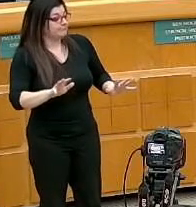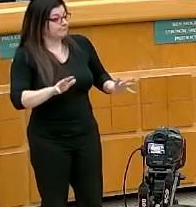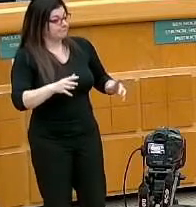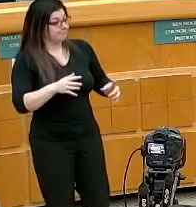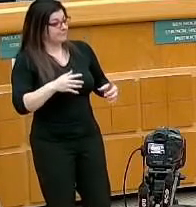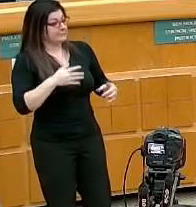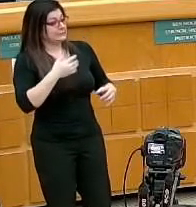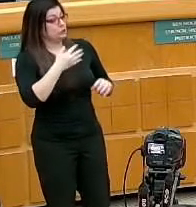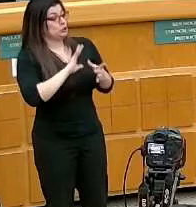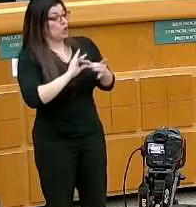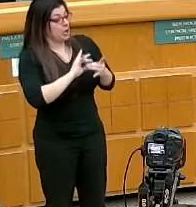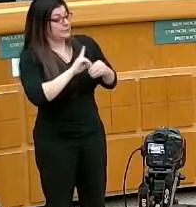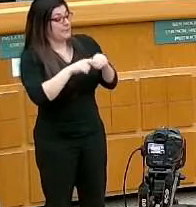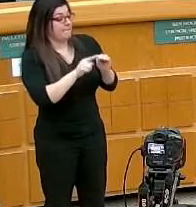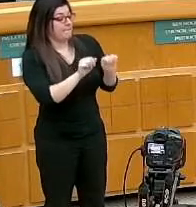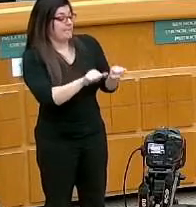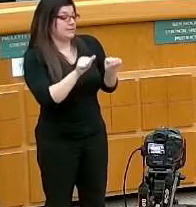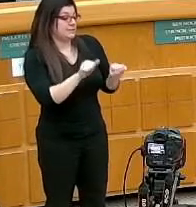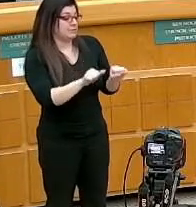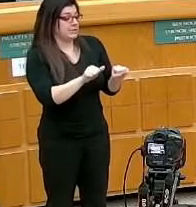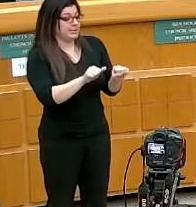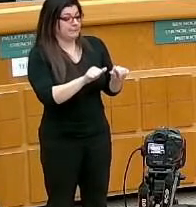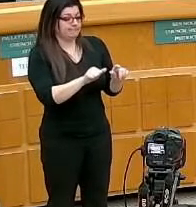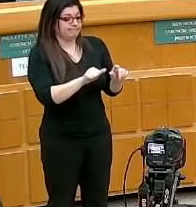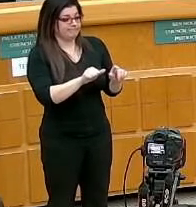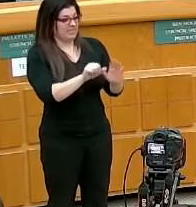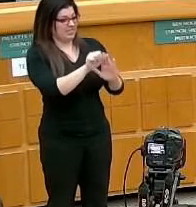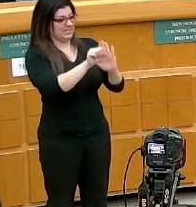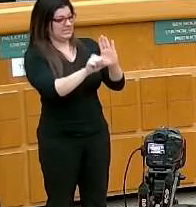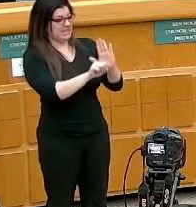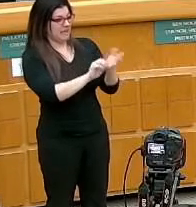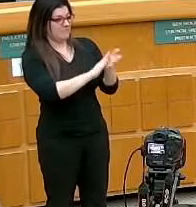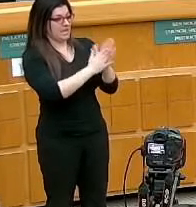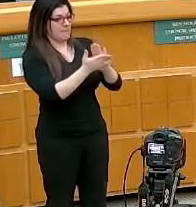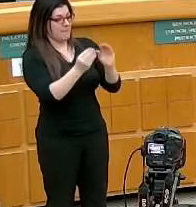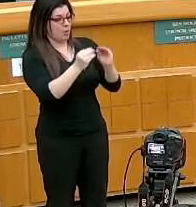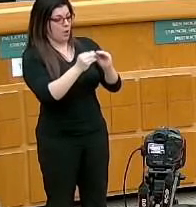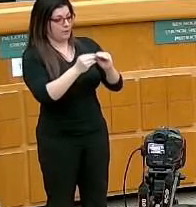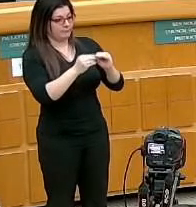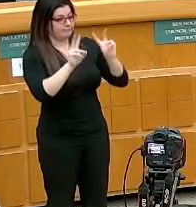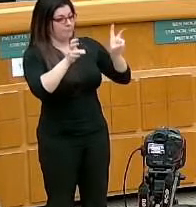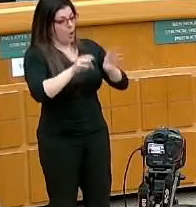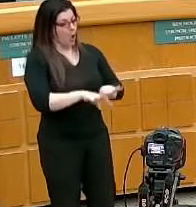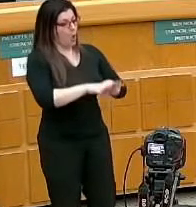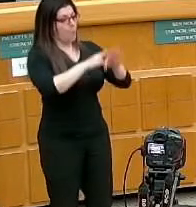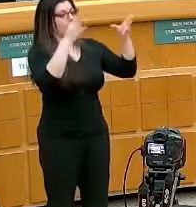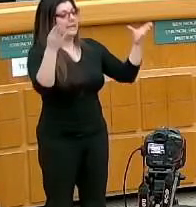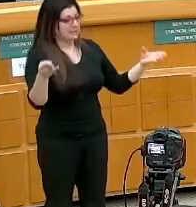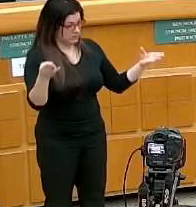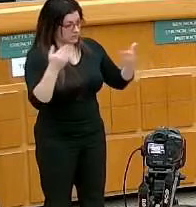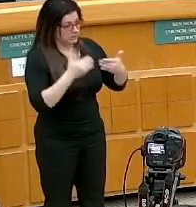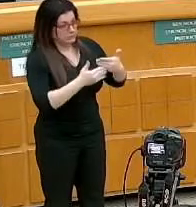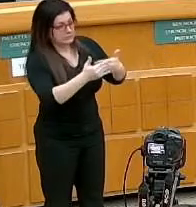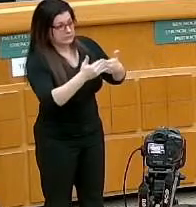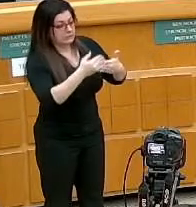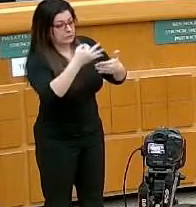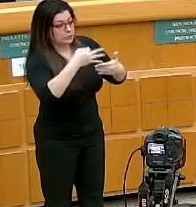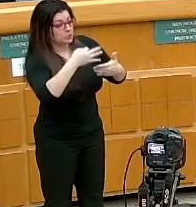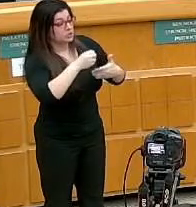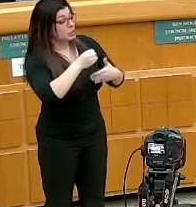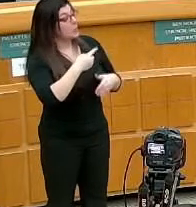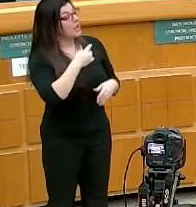the modeling predictions from TAMUCC, is there a